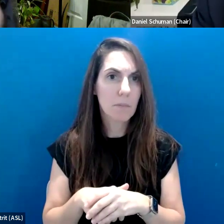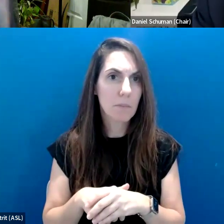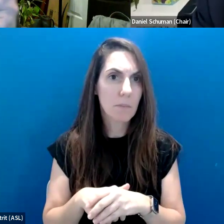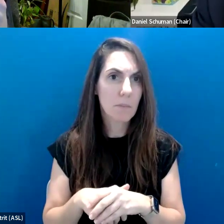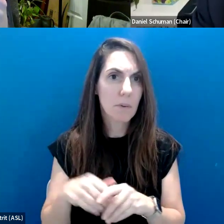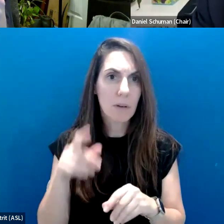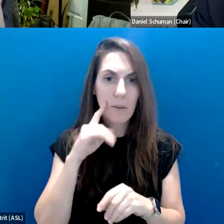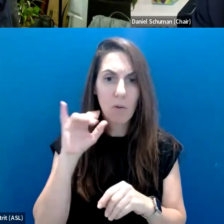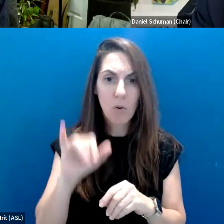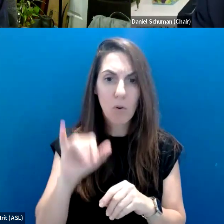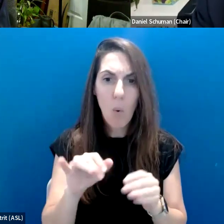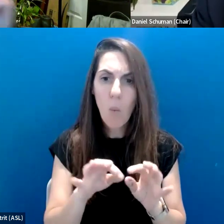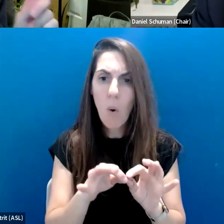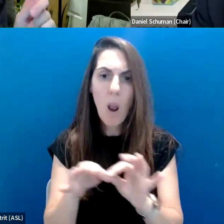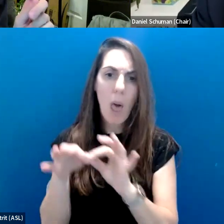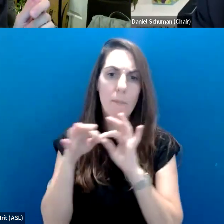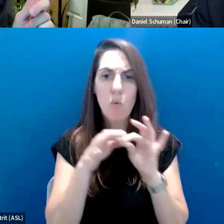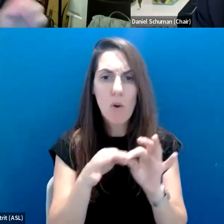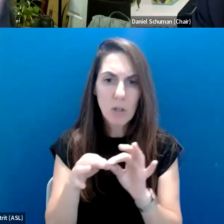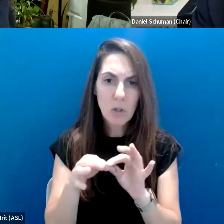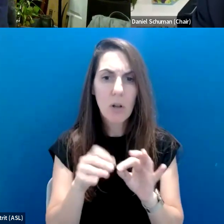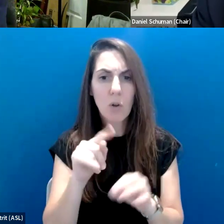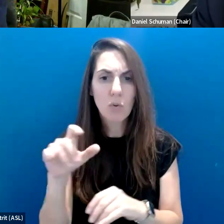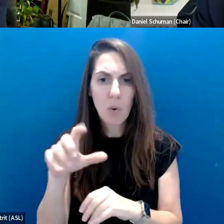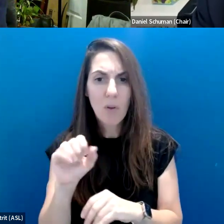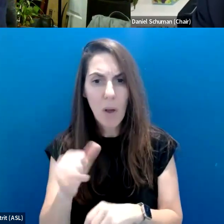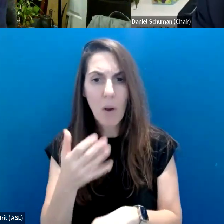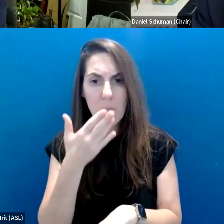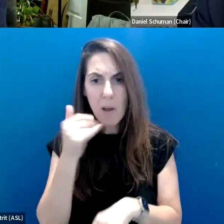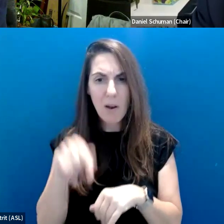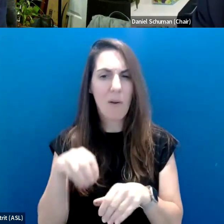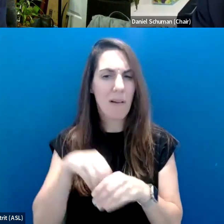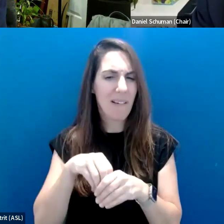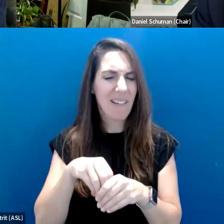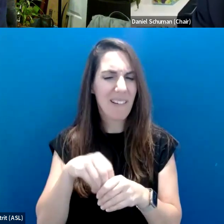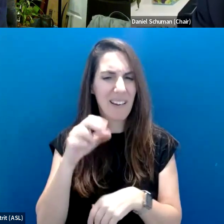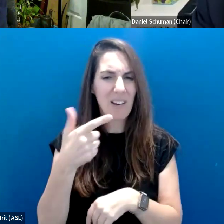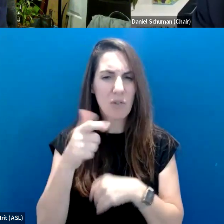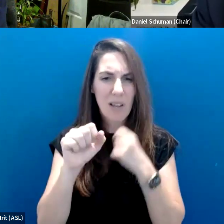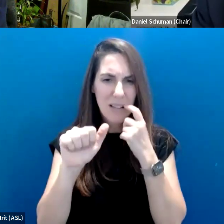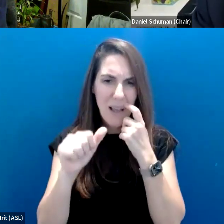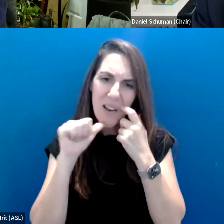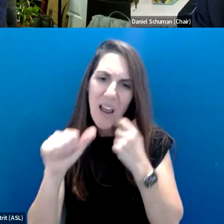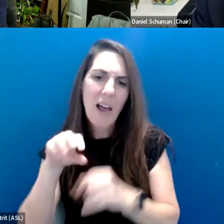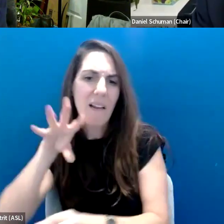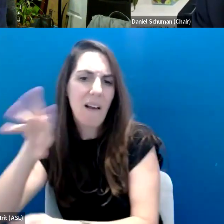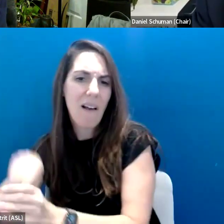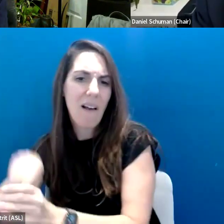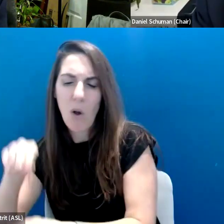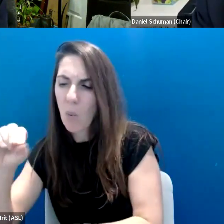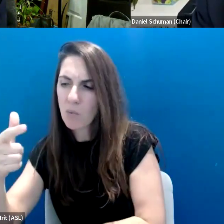those collaboration tools would be better housed at GSA, not within the OGFAC. I guess would be